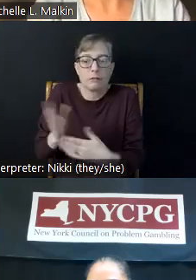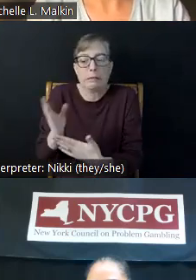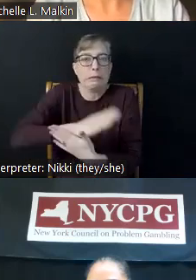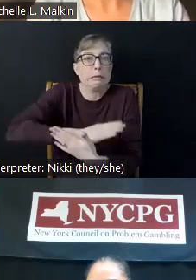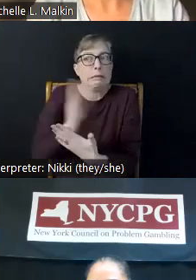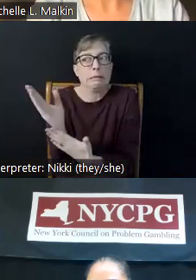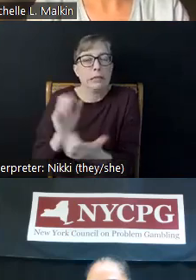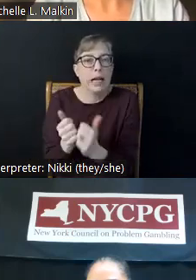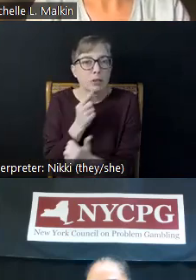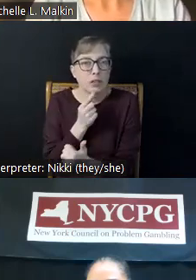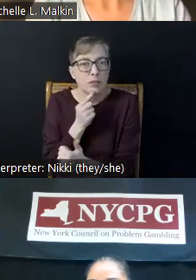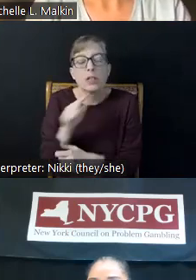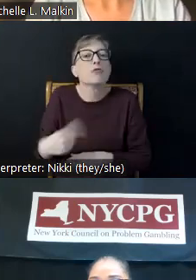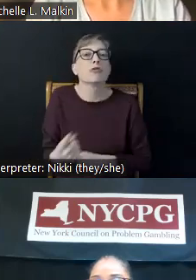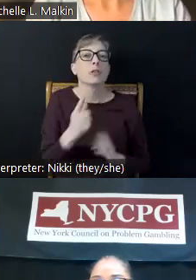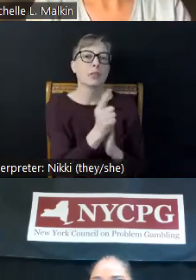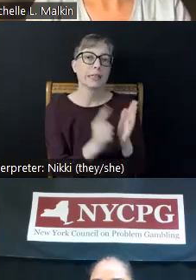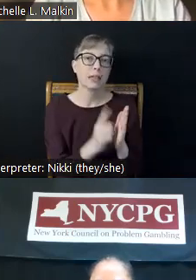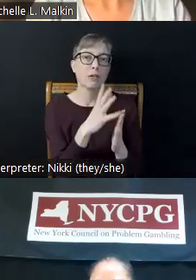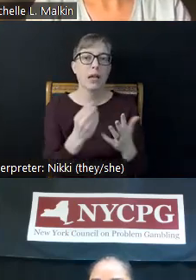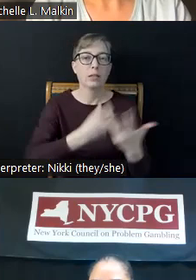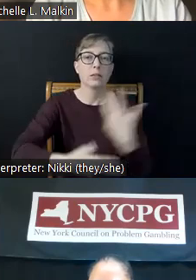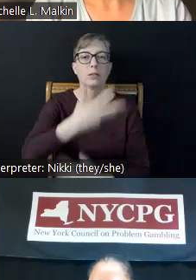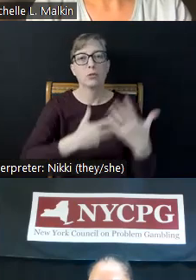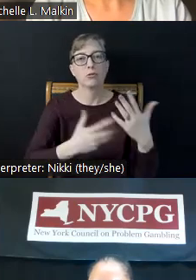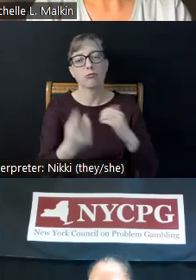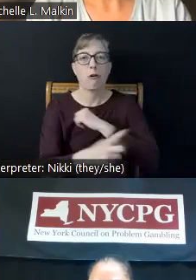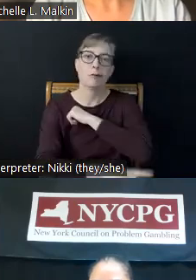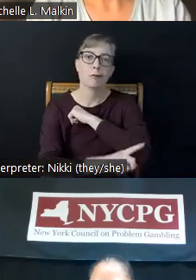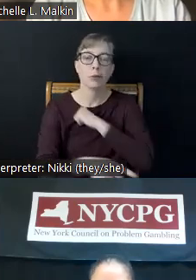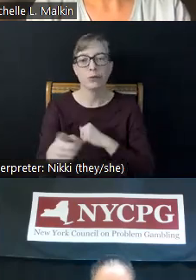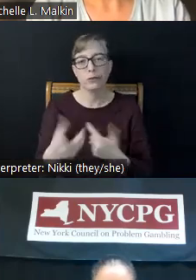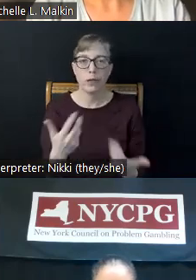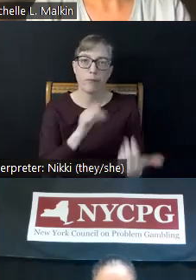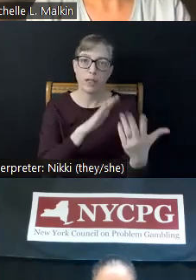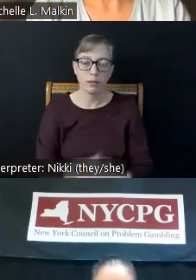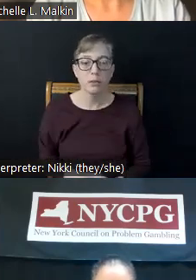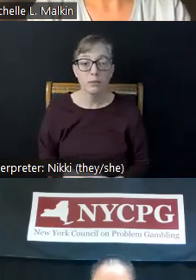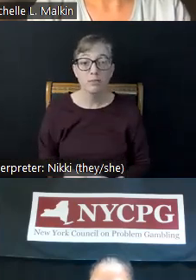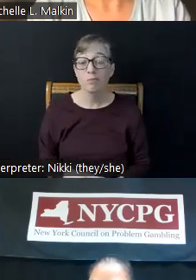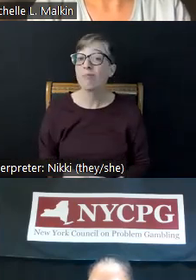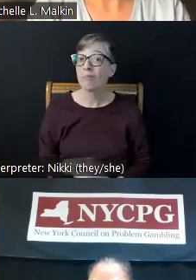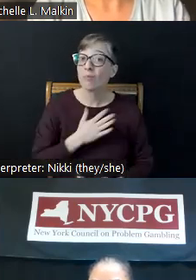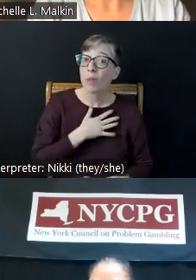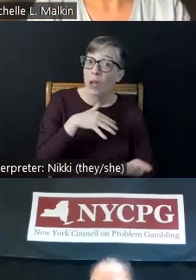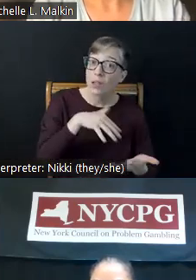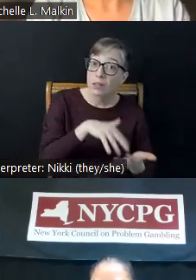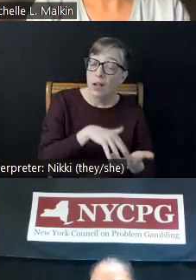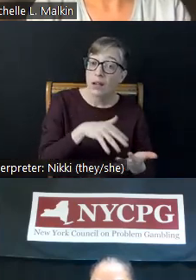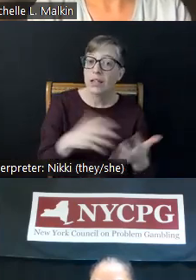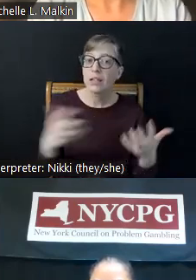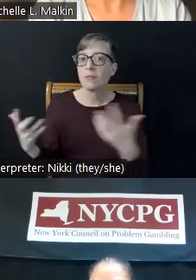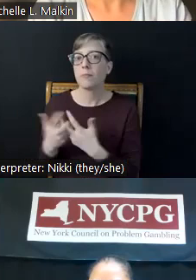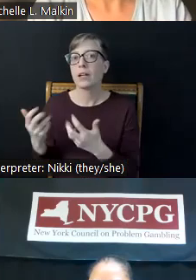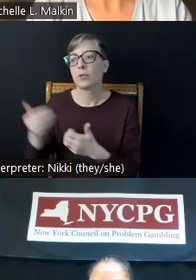legal consequences they faced. It matched very closely with prior studies that had said that over 50% of